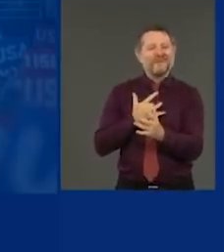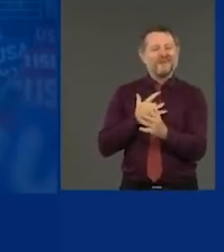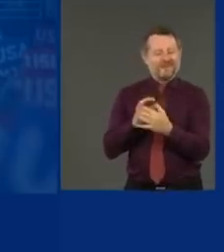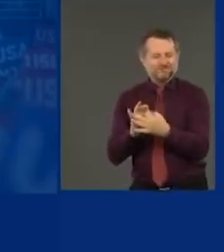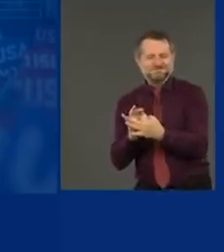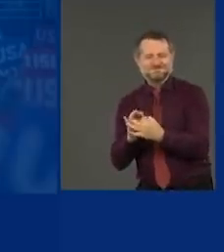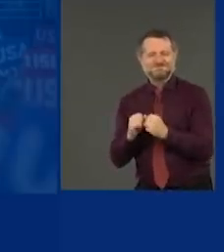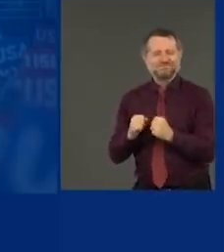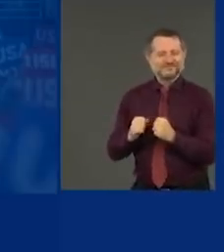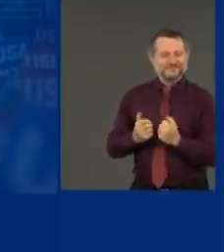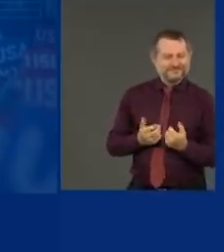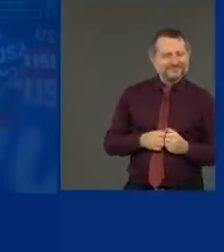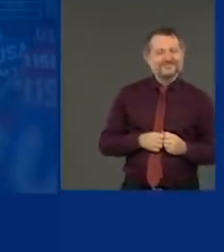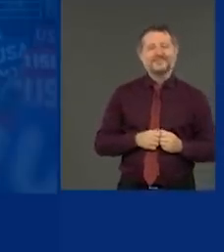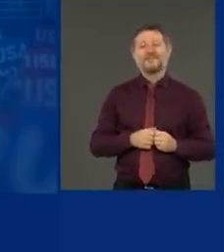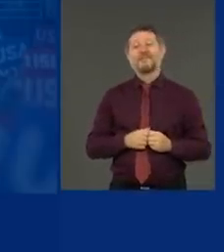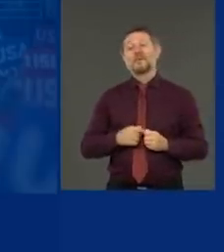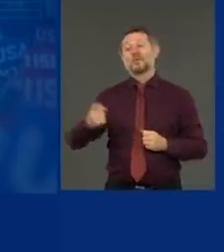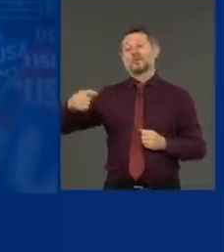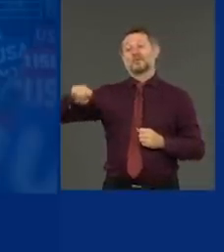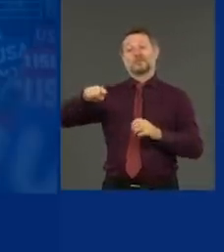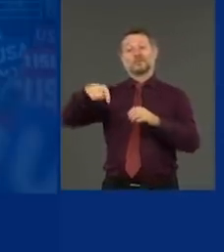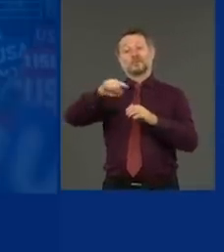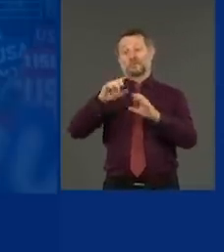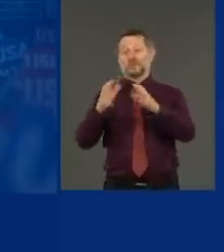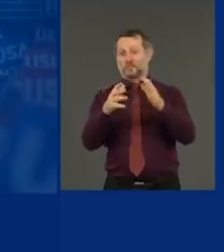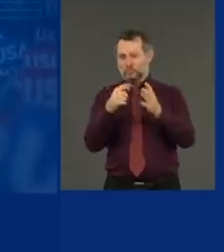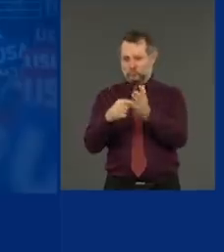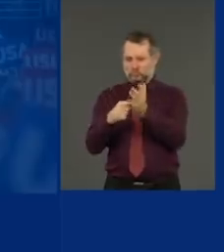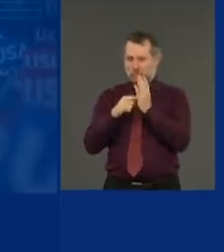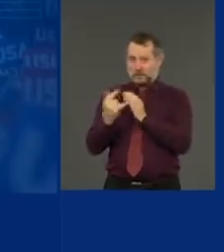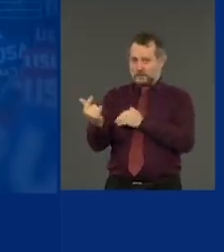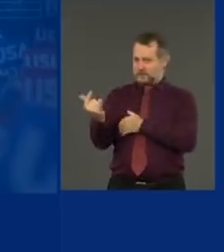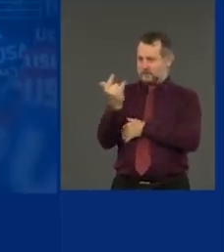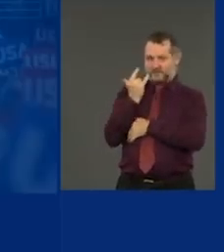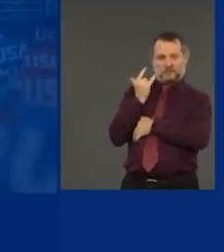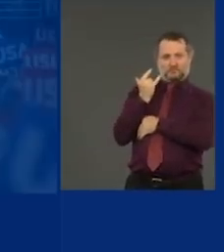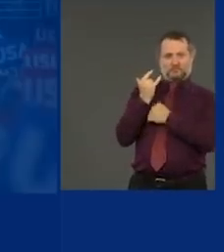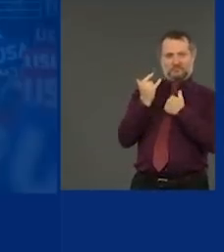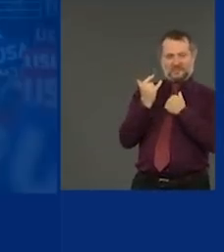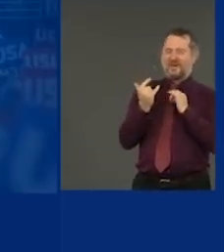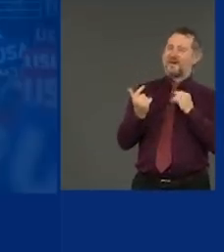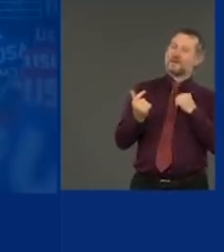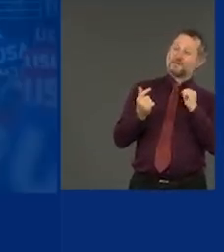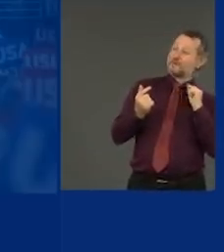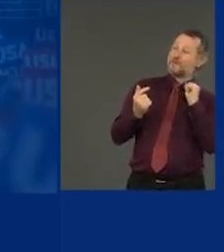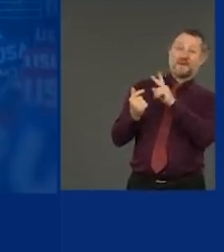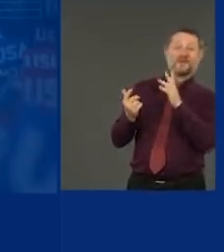us. You showed us love, and we show you love.